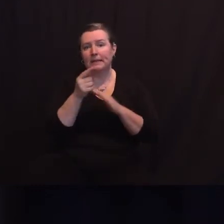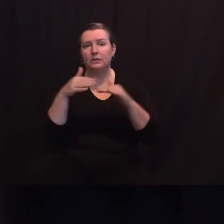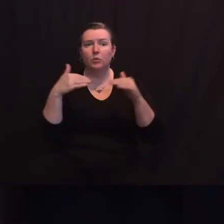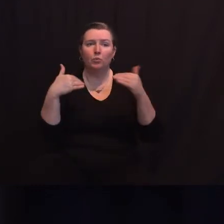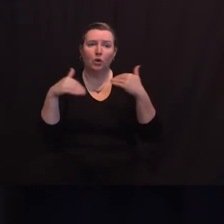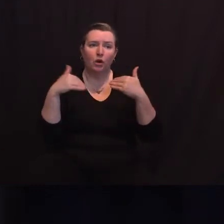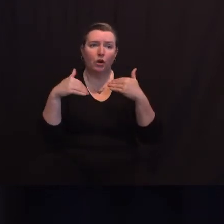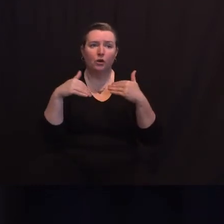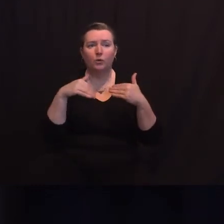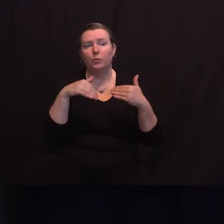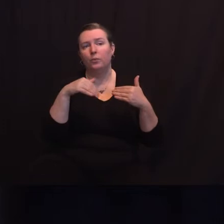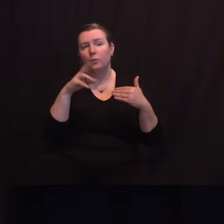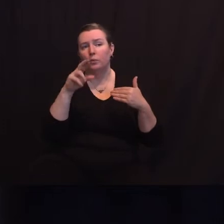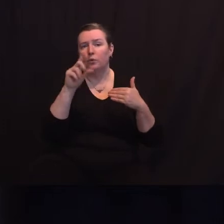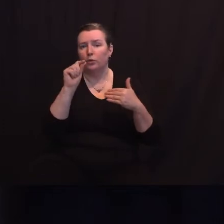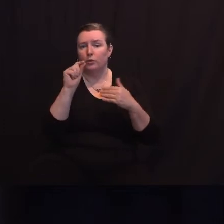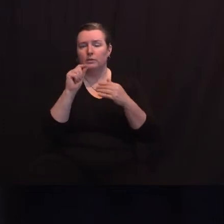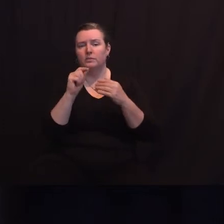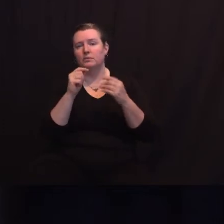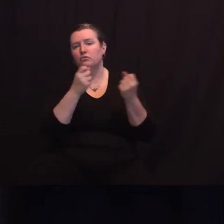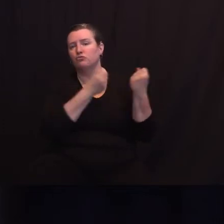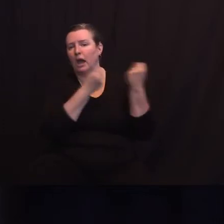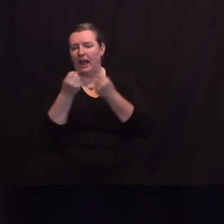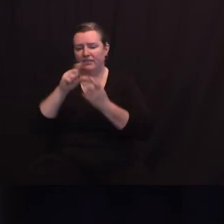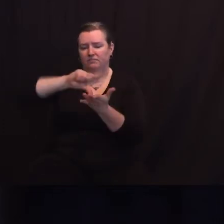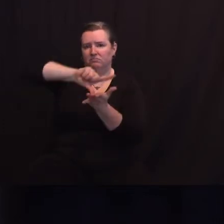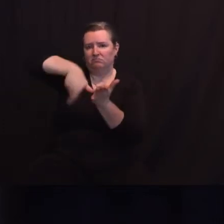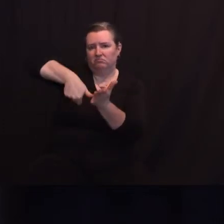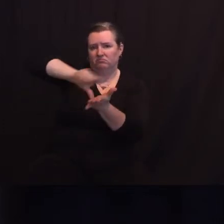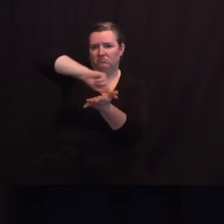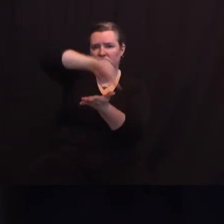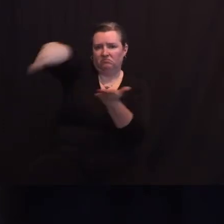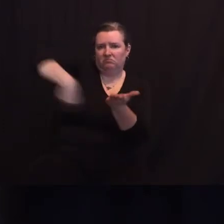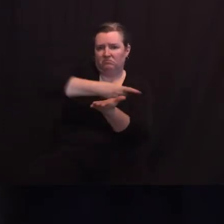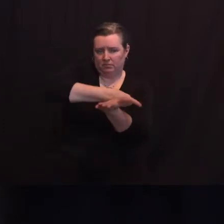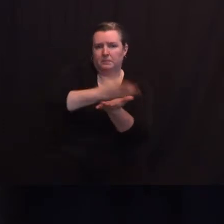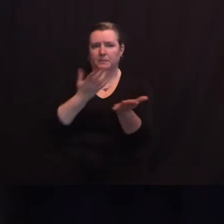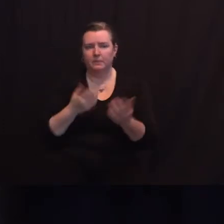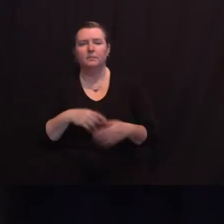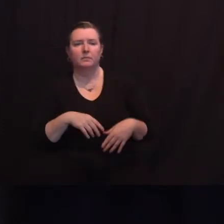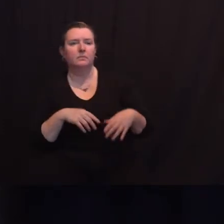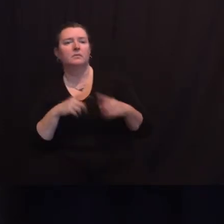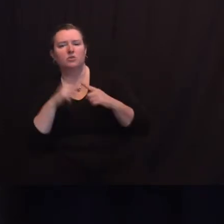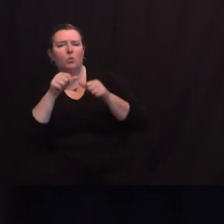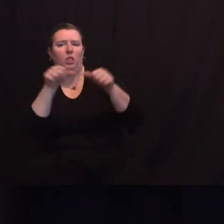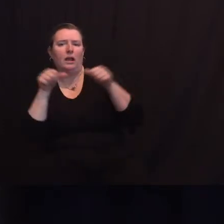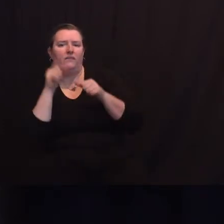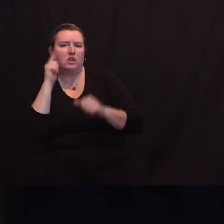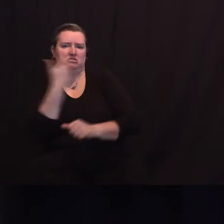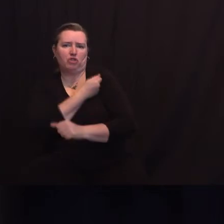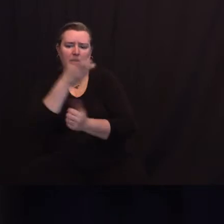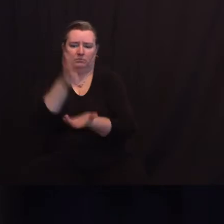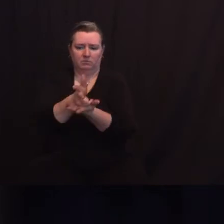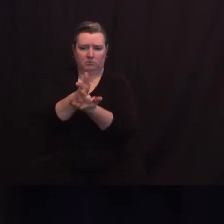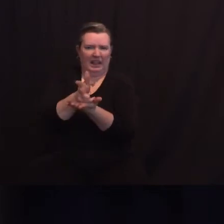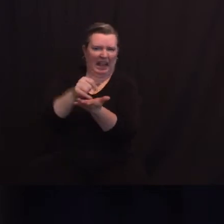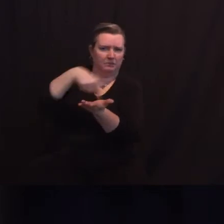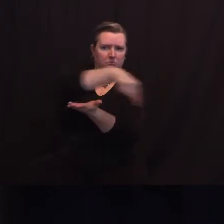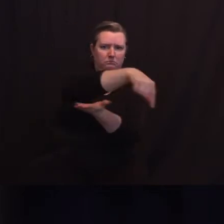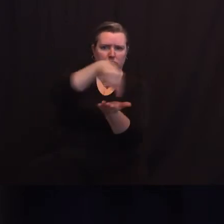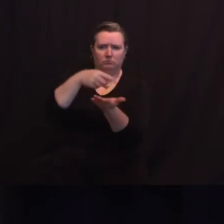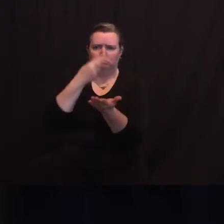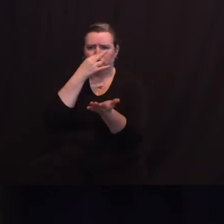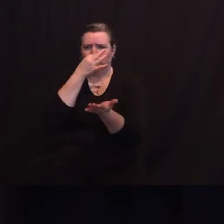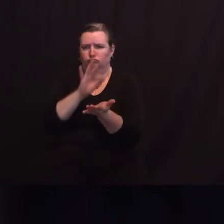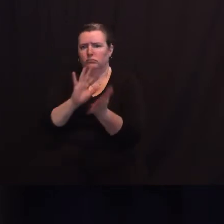be no reason why someone cannot get access to a registered vaccine site.